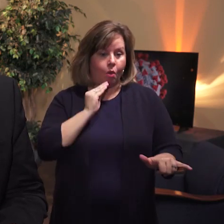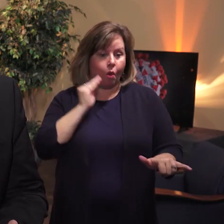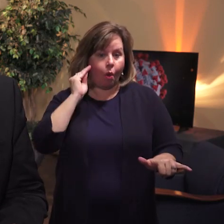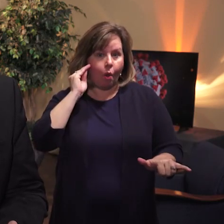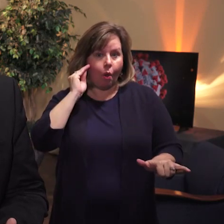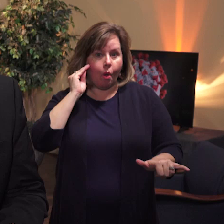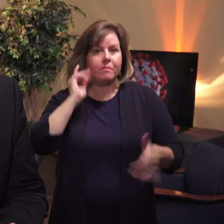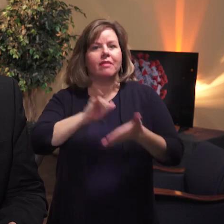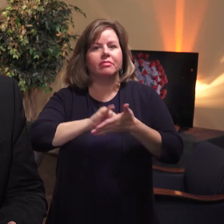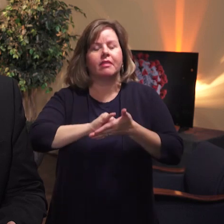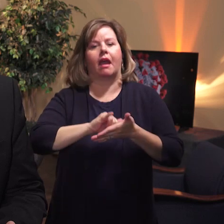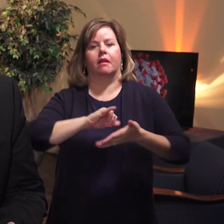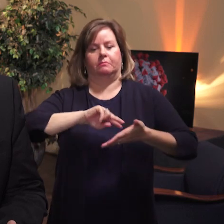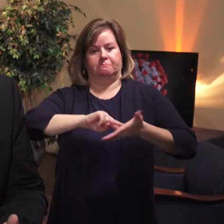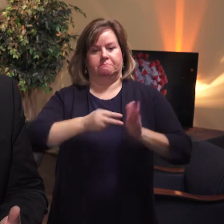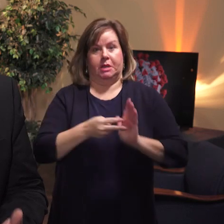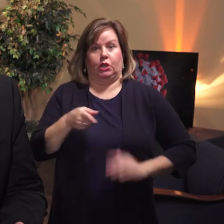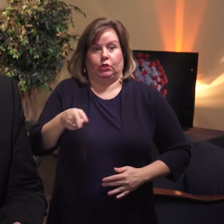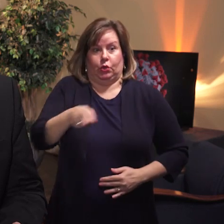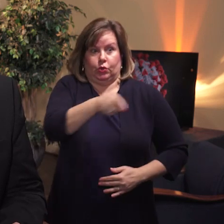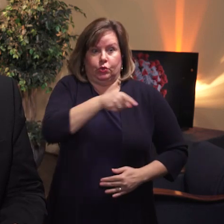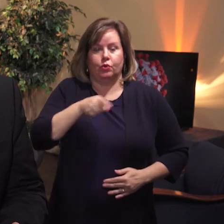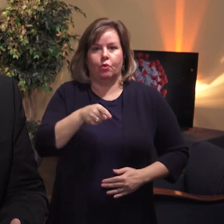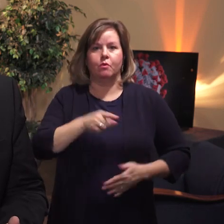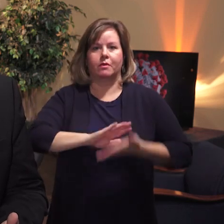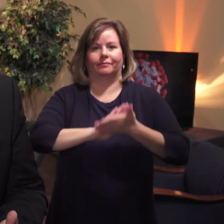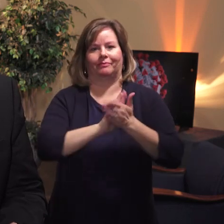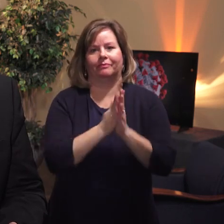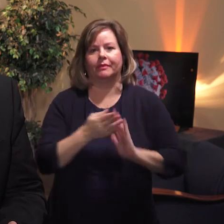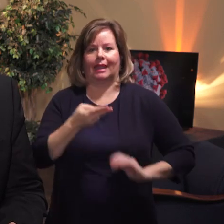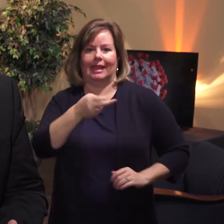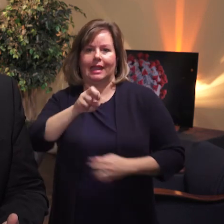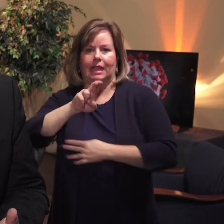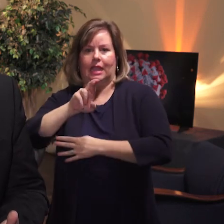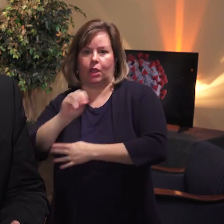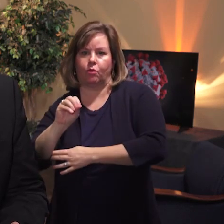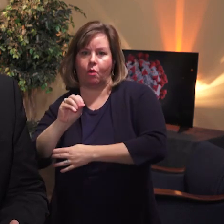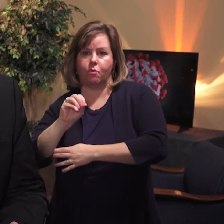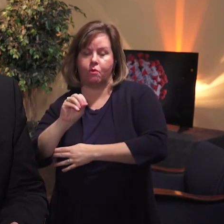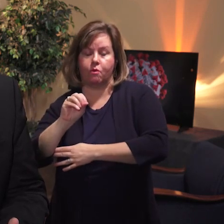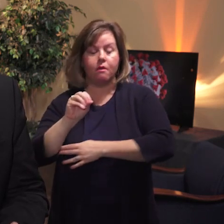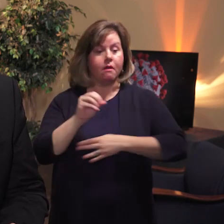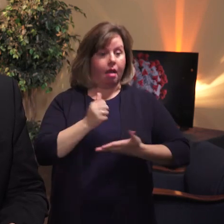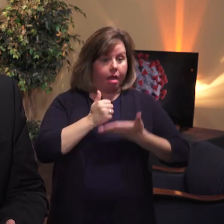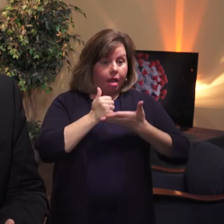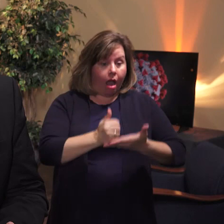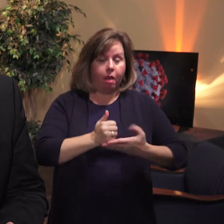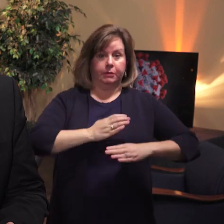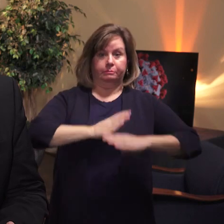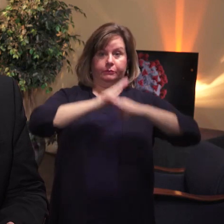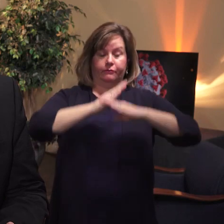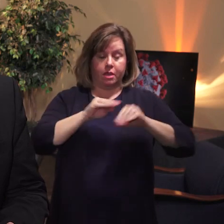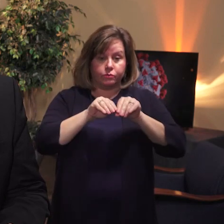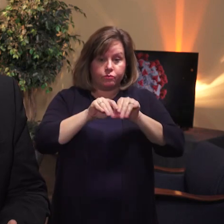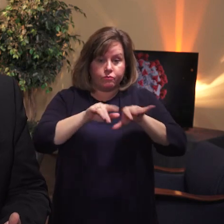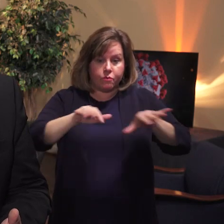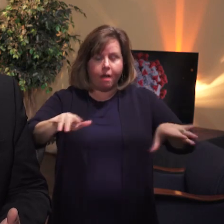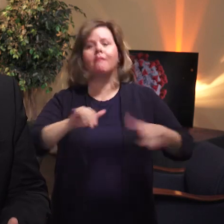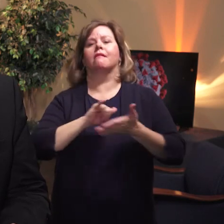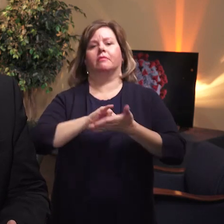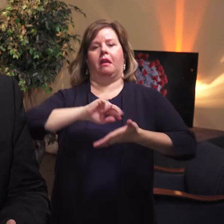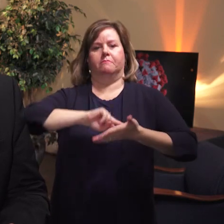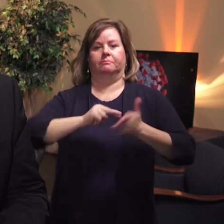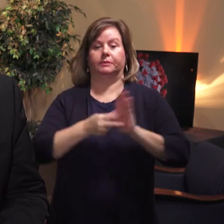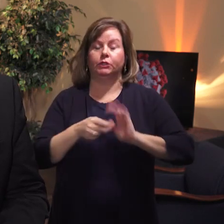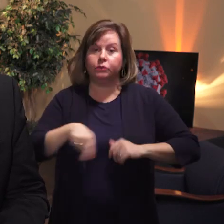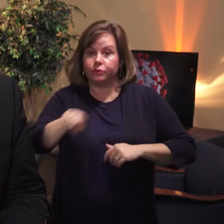difficult for this virus to spread. Everyone can be heroic by making sure that no one is forgotten.